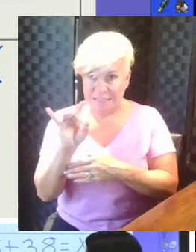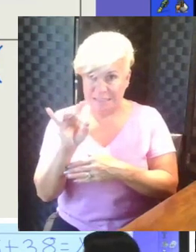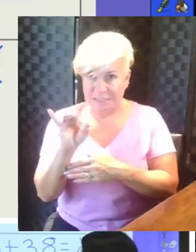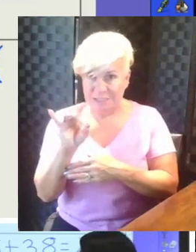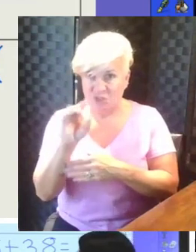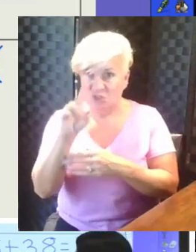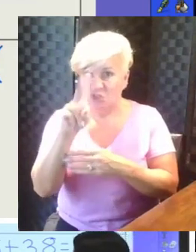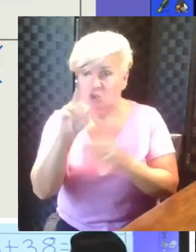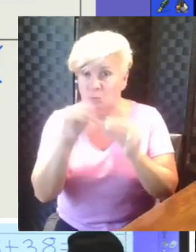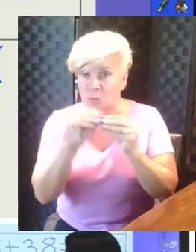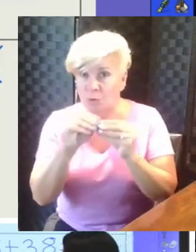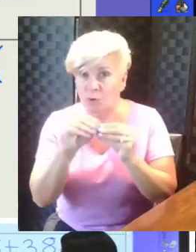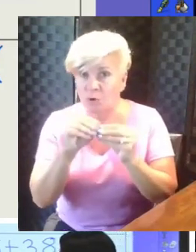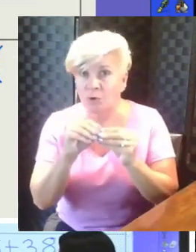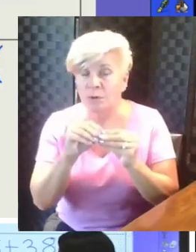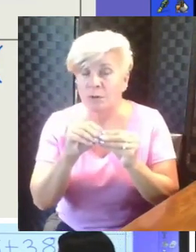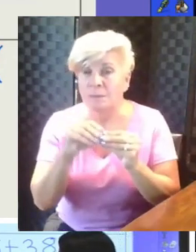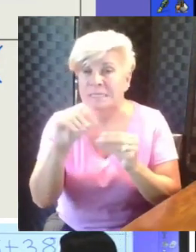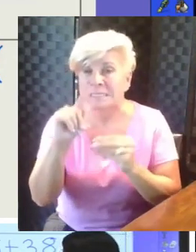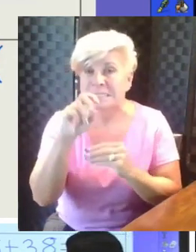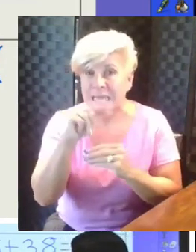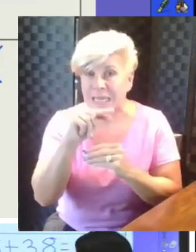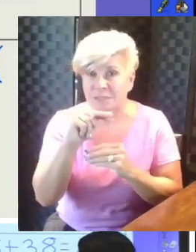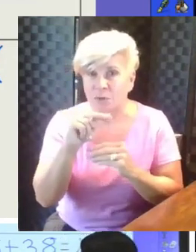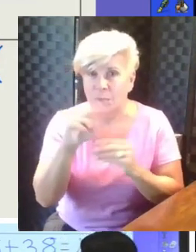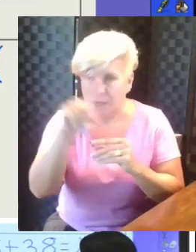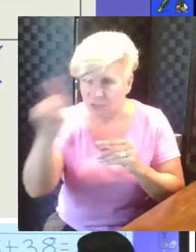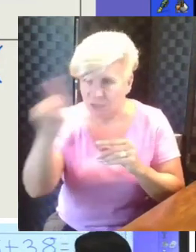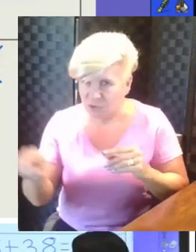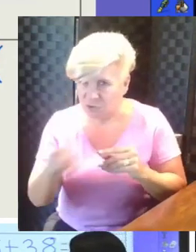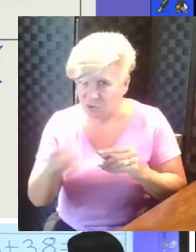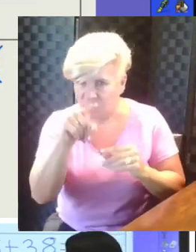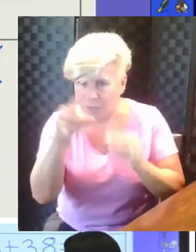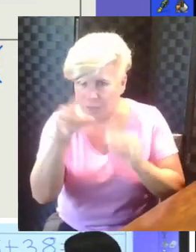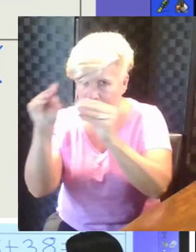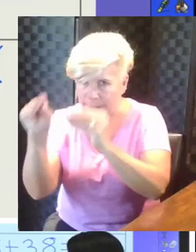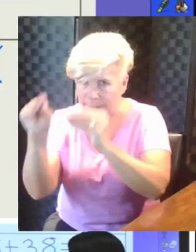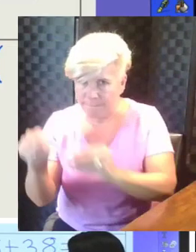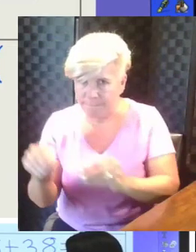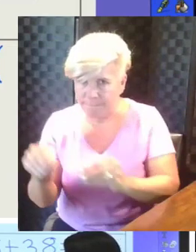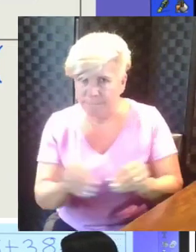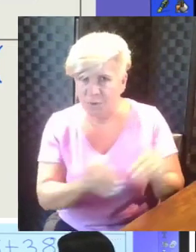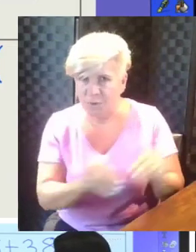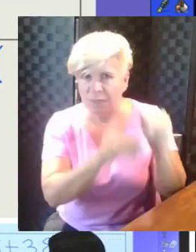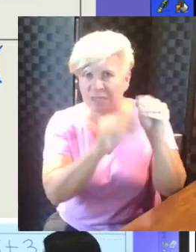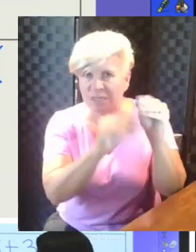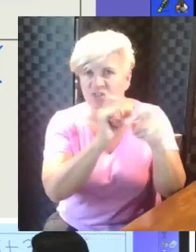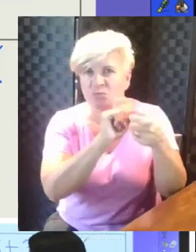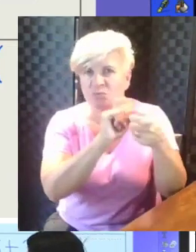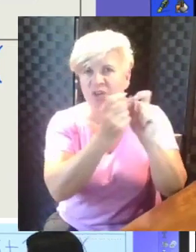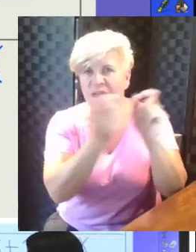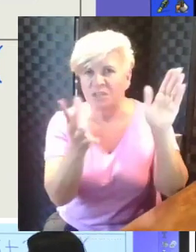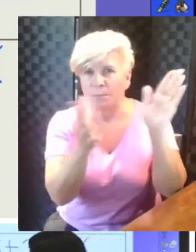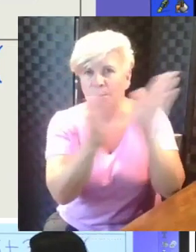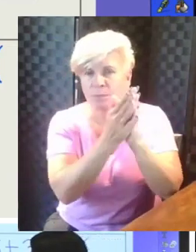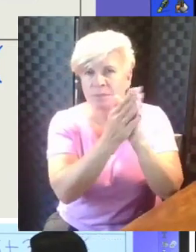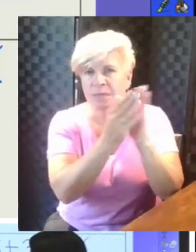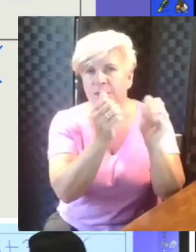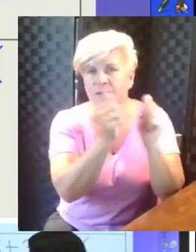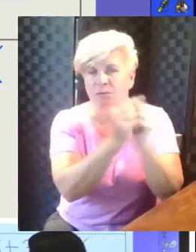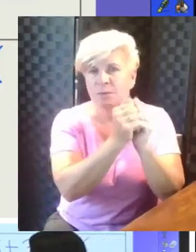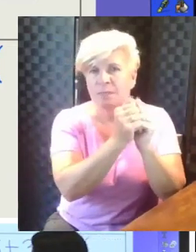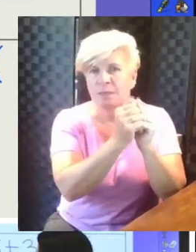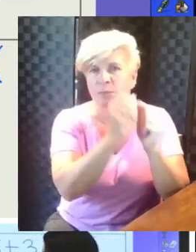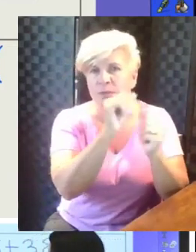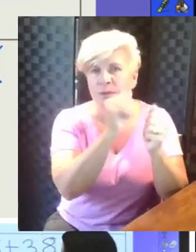and then 2 more would be 10. So I'm going to take these and I'm going to turn it into a 10. We're